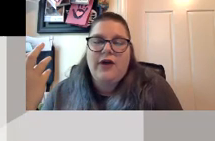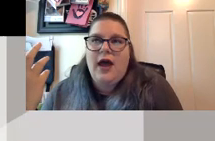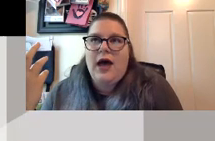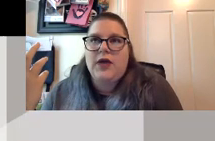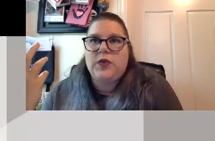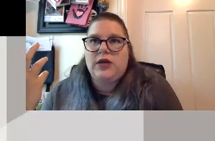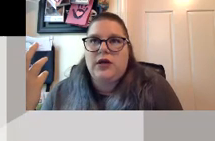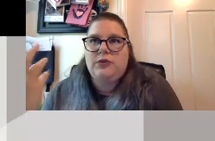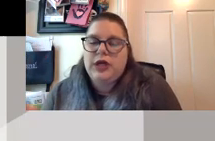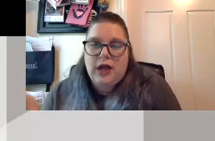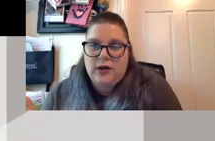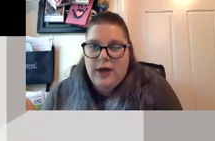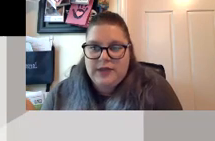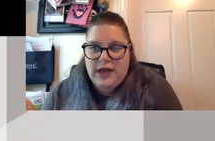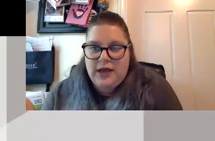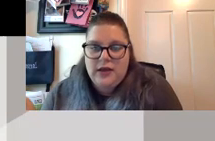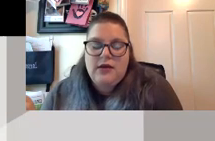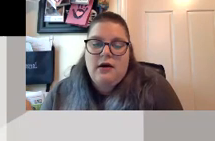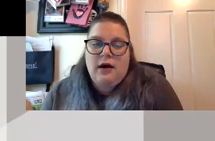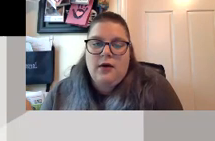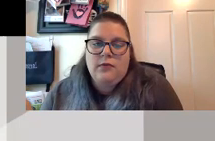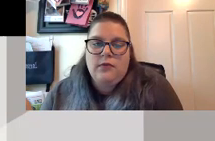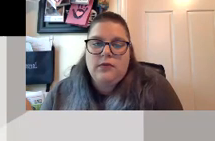PDF and we could put it on a website.